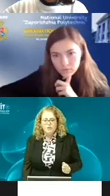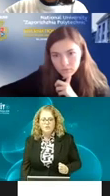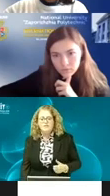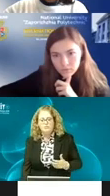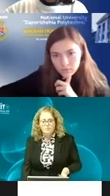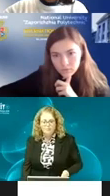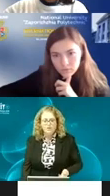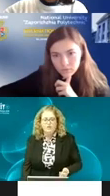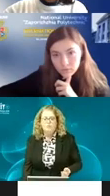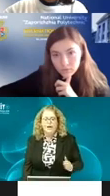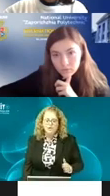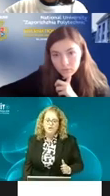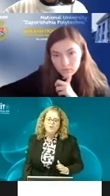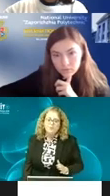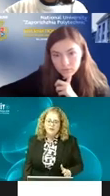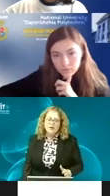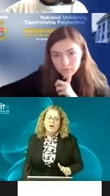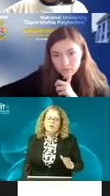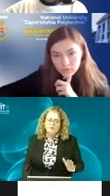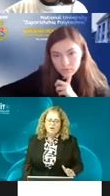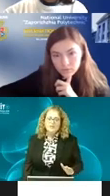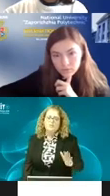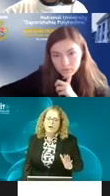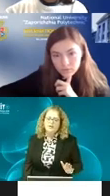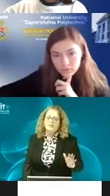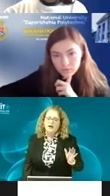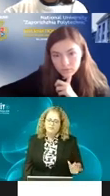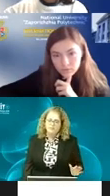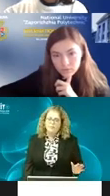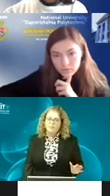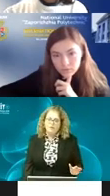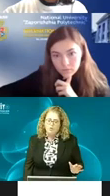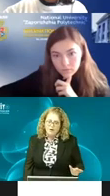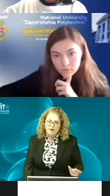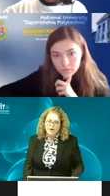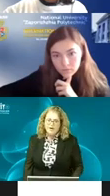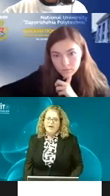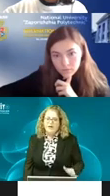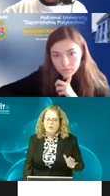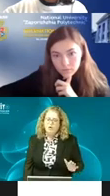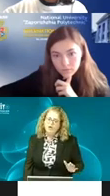with my students, and we published. We actually built the first pregnant avatar woman.